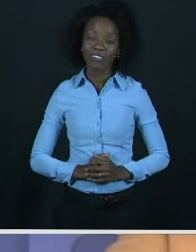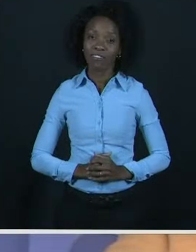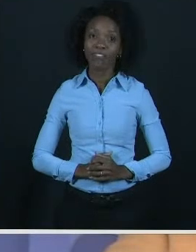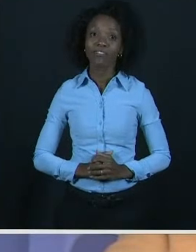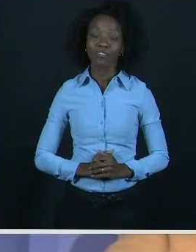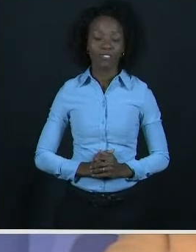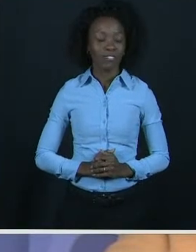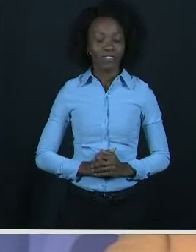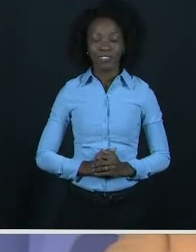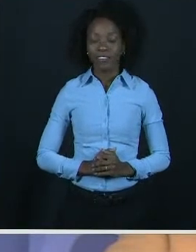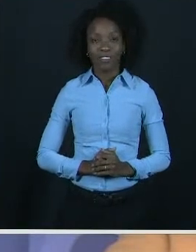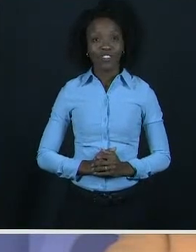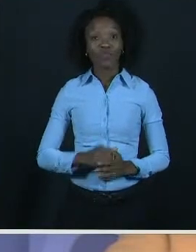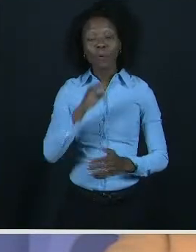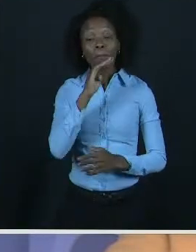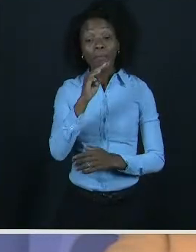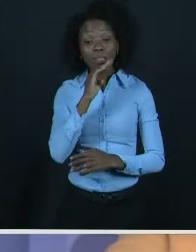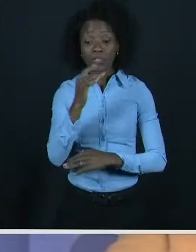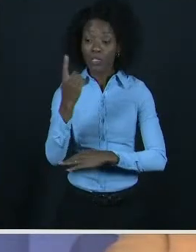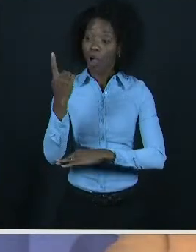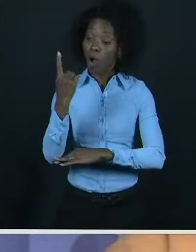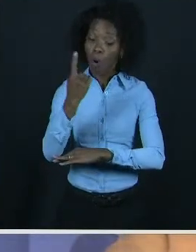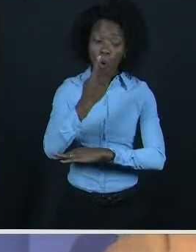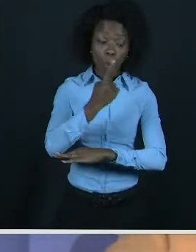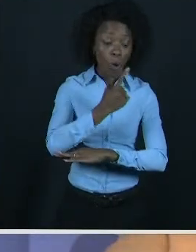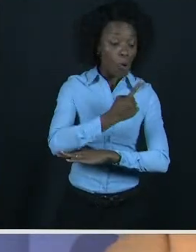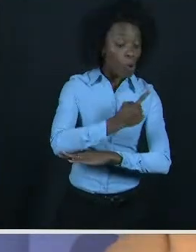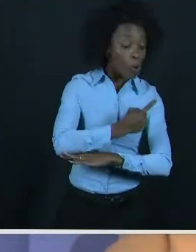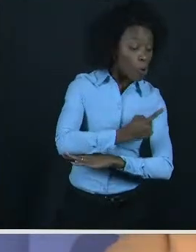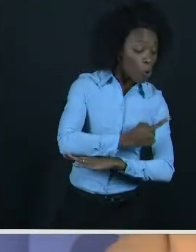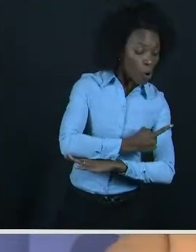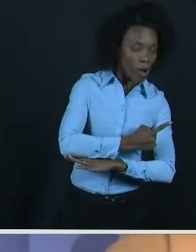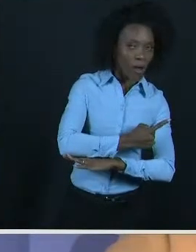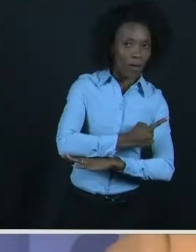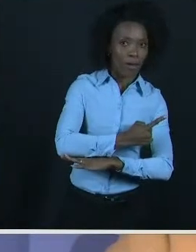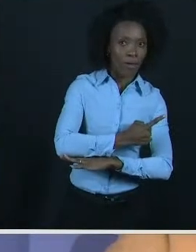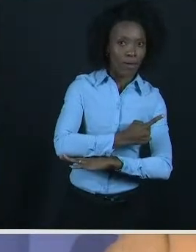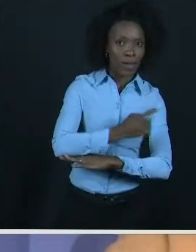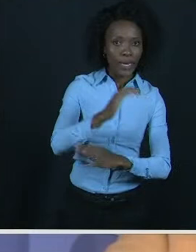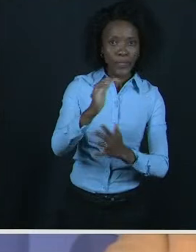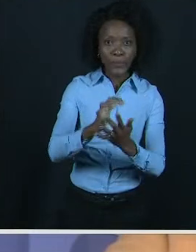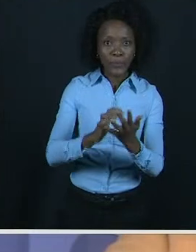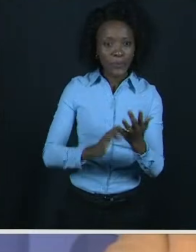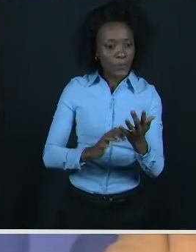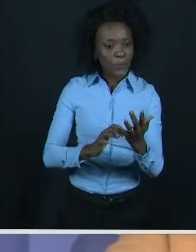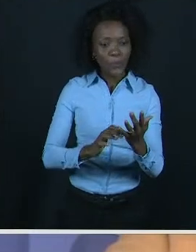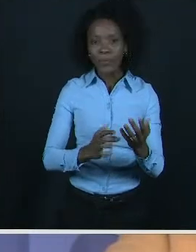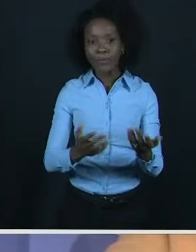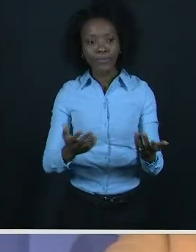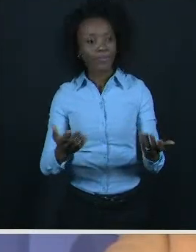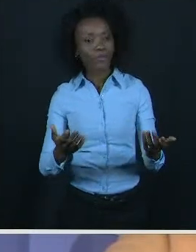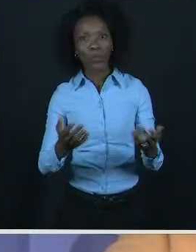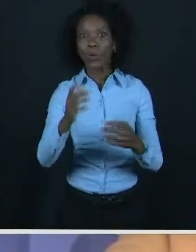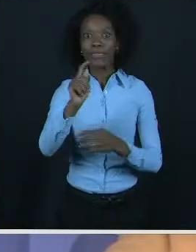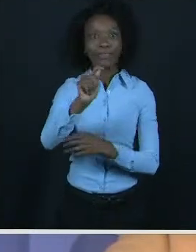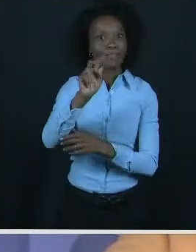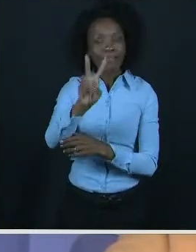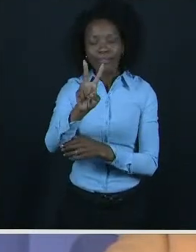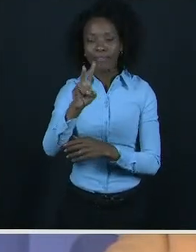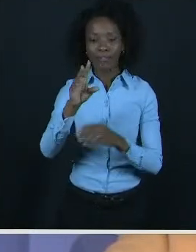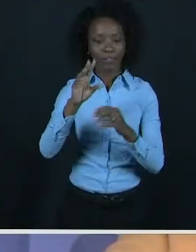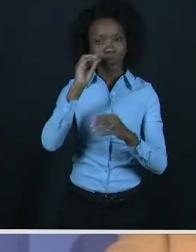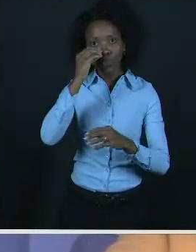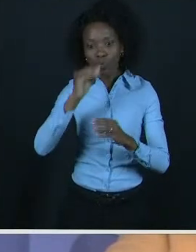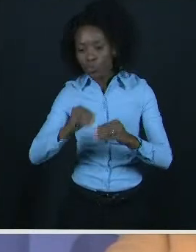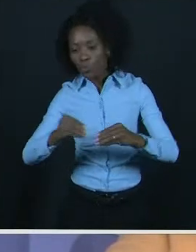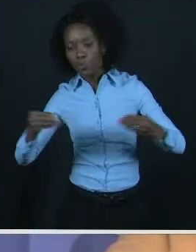Not a day goes by without a story in our newspapers, on television,